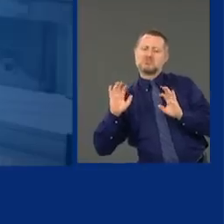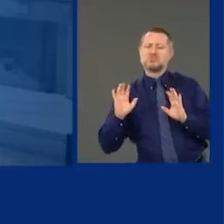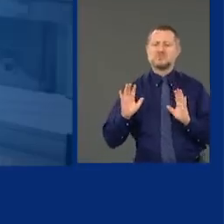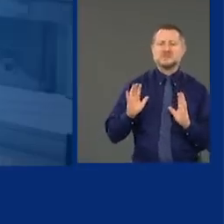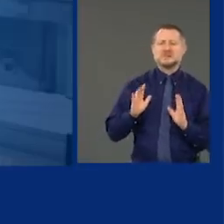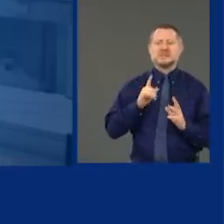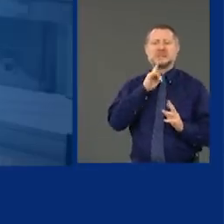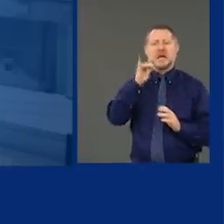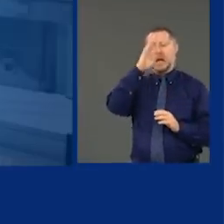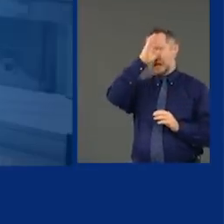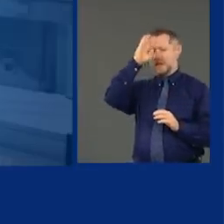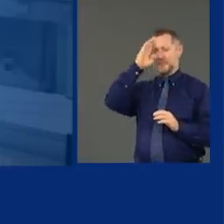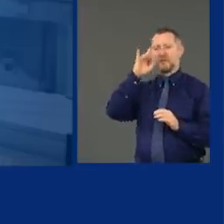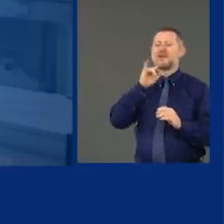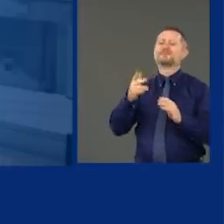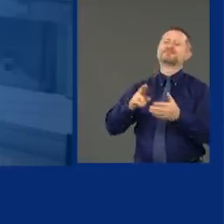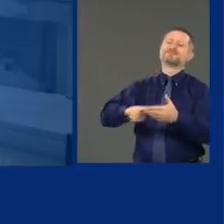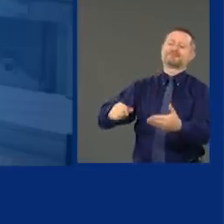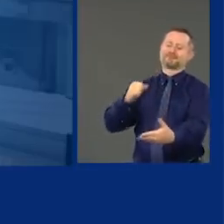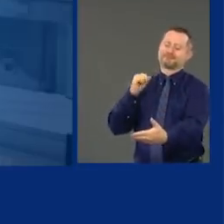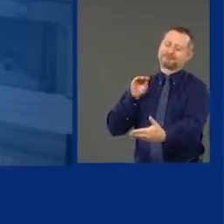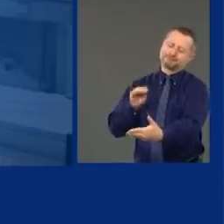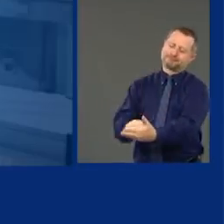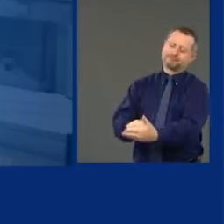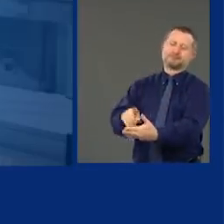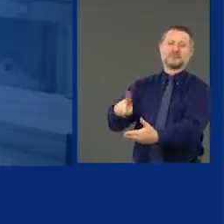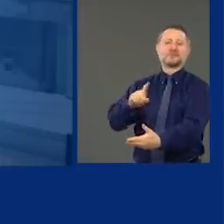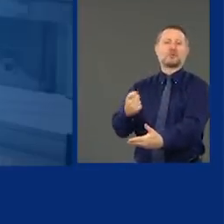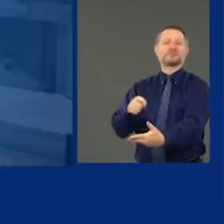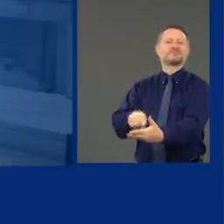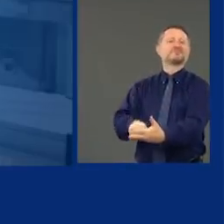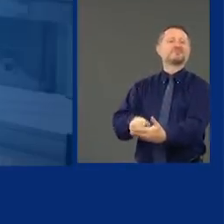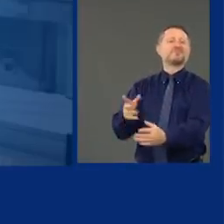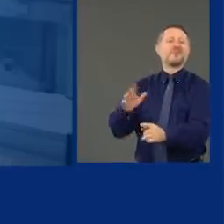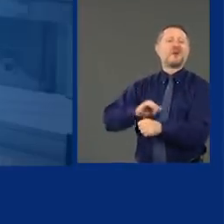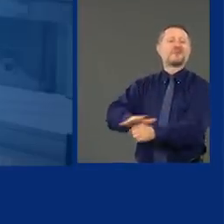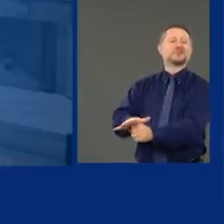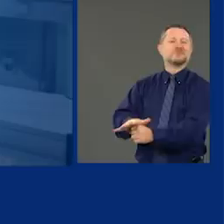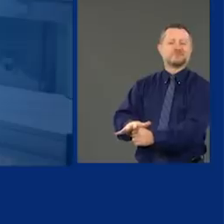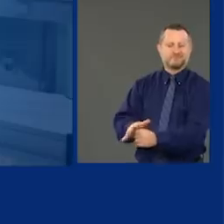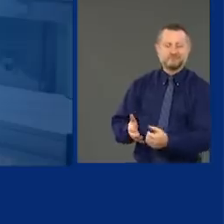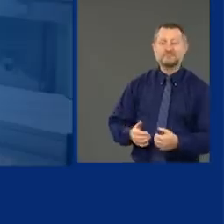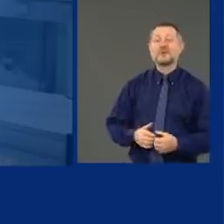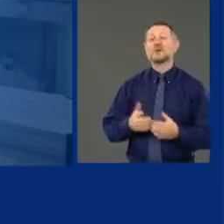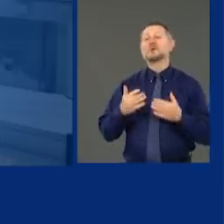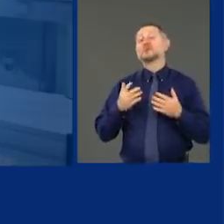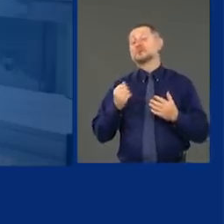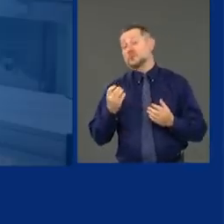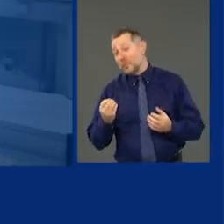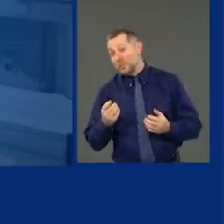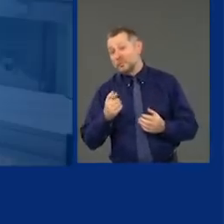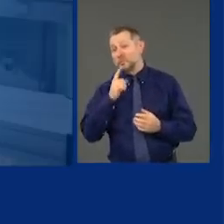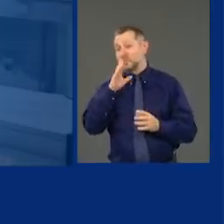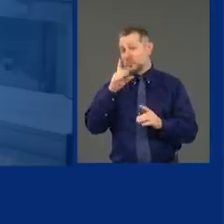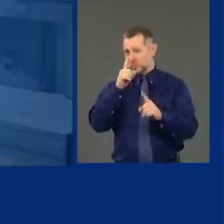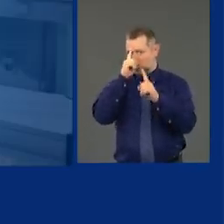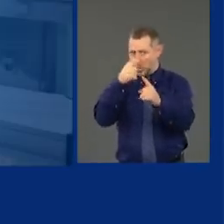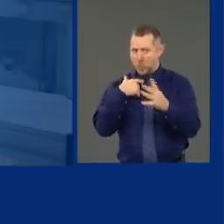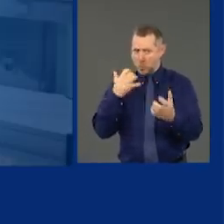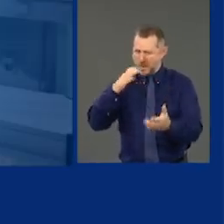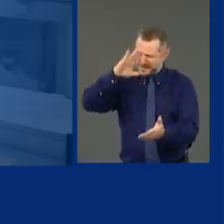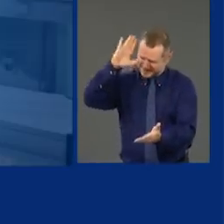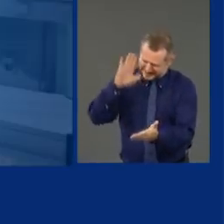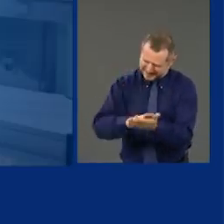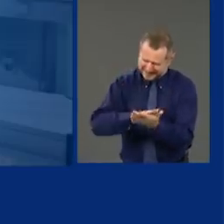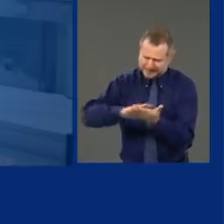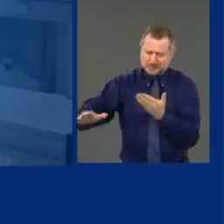hospital certifies as a cause of death. So we'd like to see nobody die in the state of New York ever,